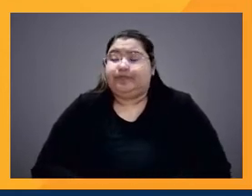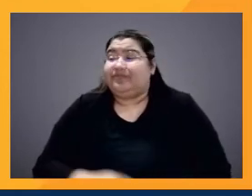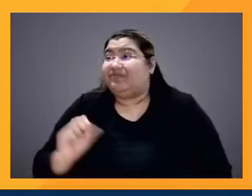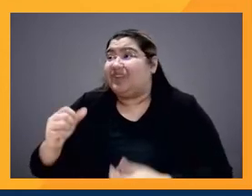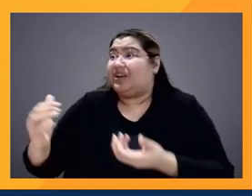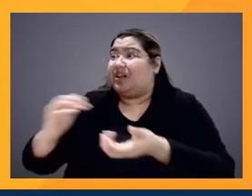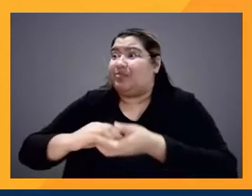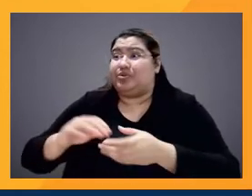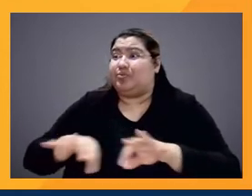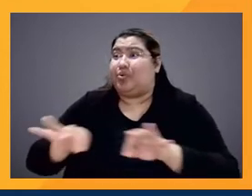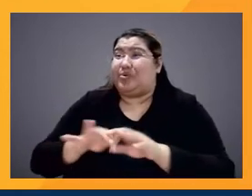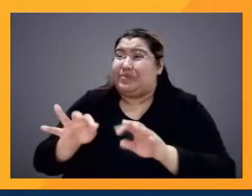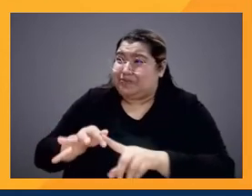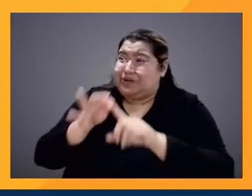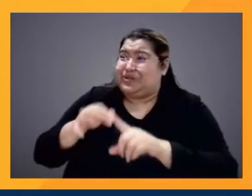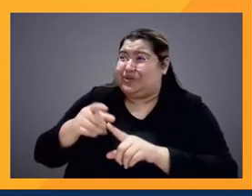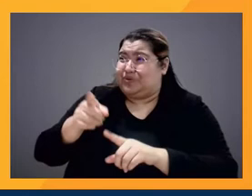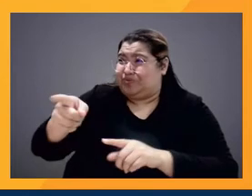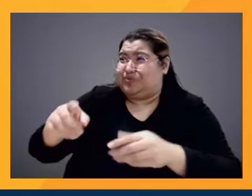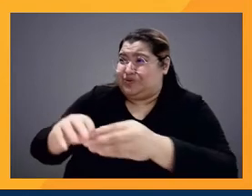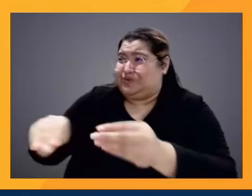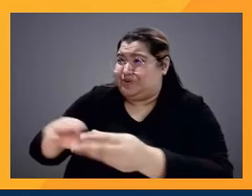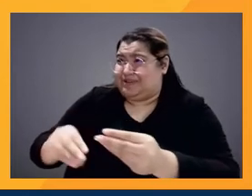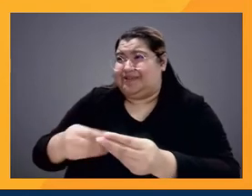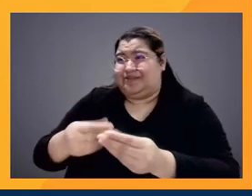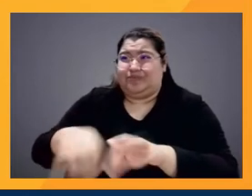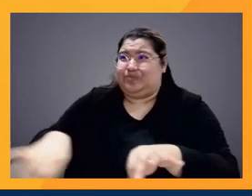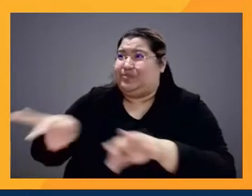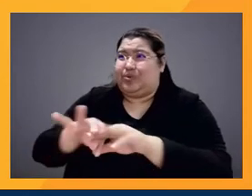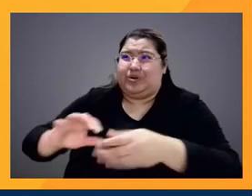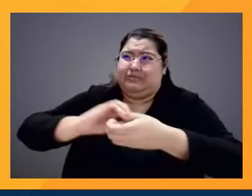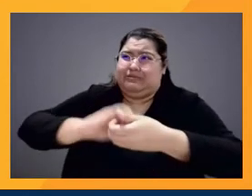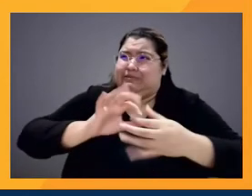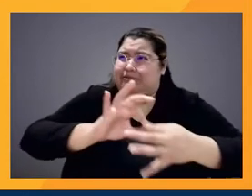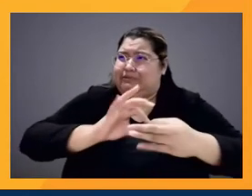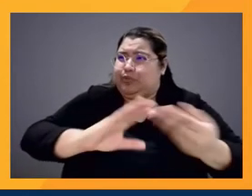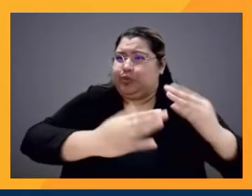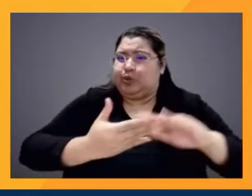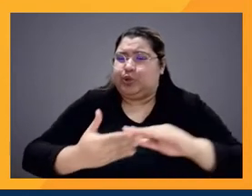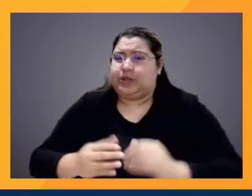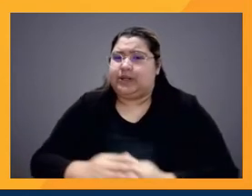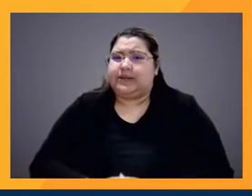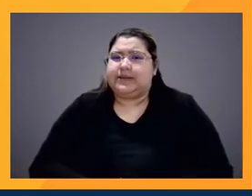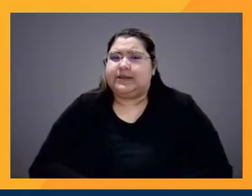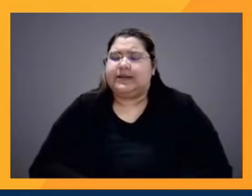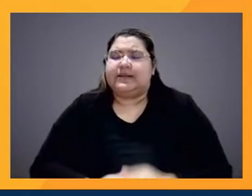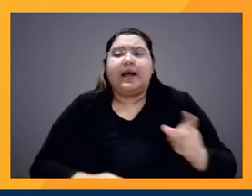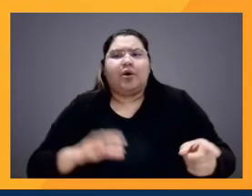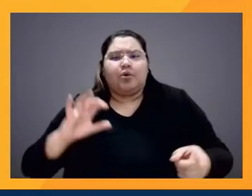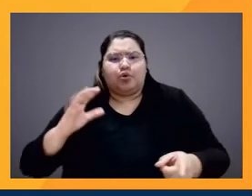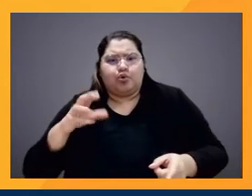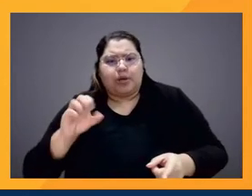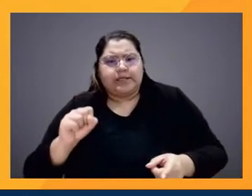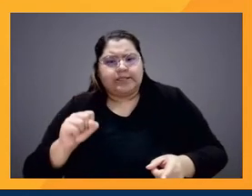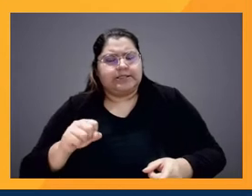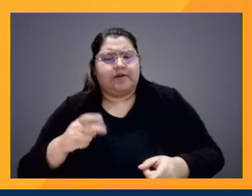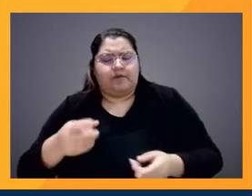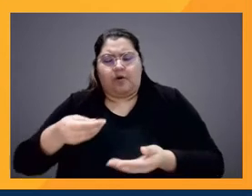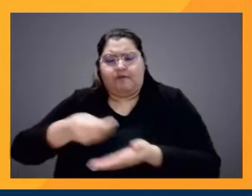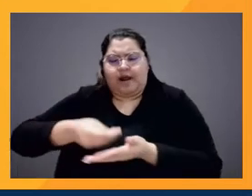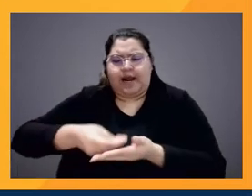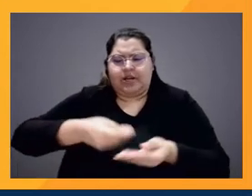large organizations like CHCI or LULAC, but really tapping into some of the grassroots organizations that know those